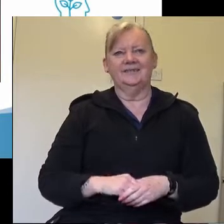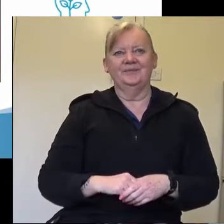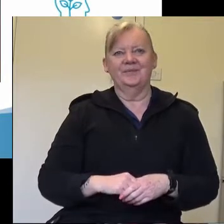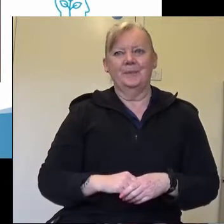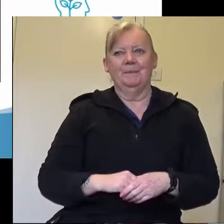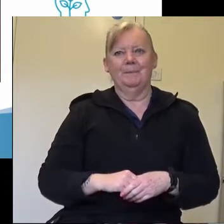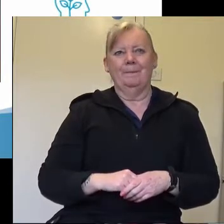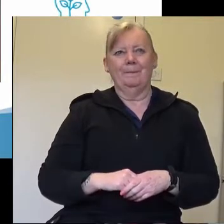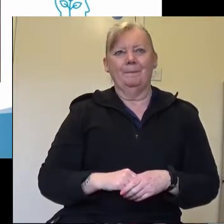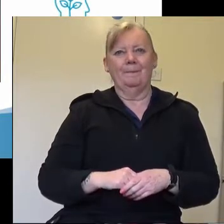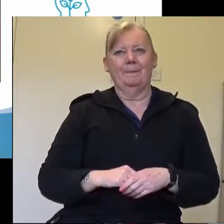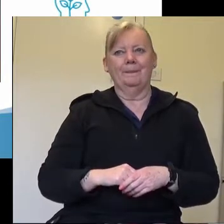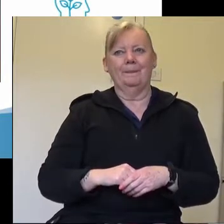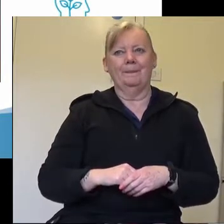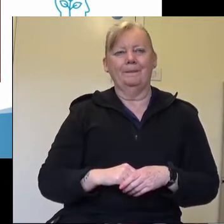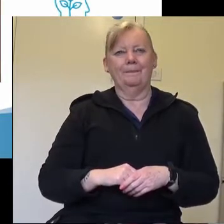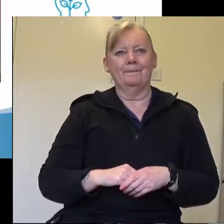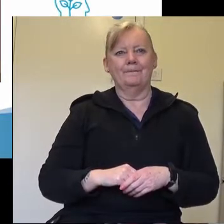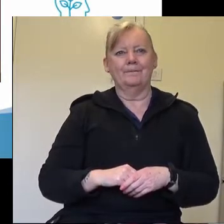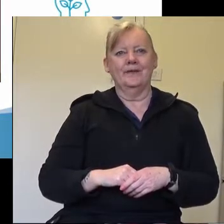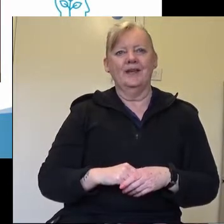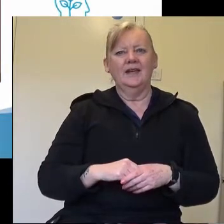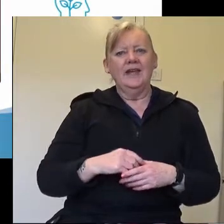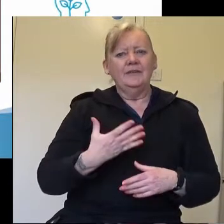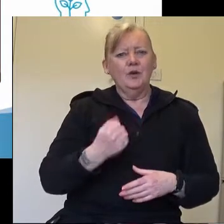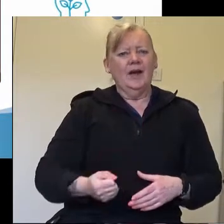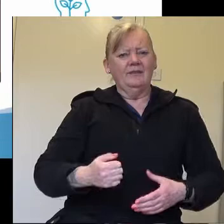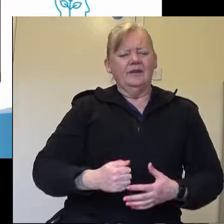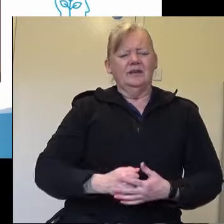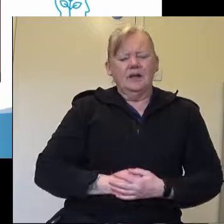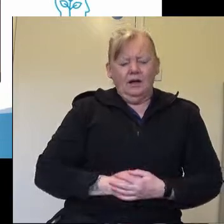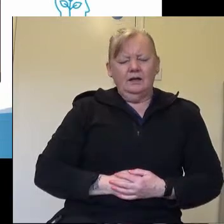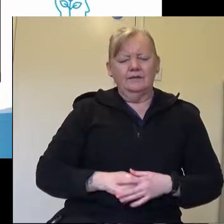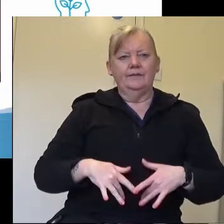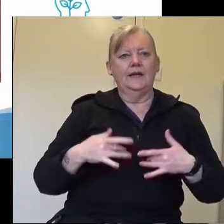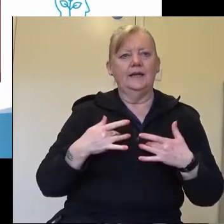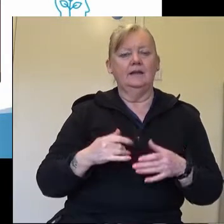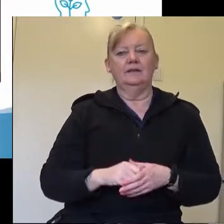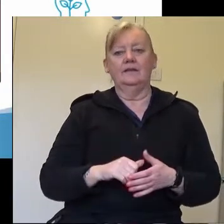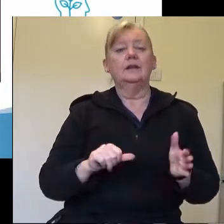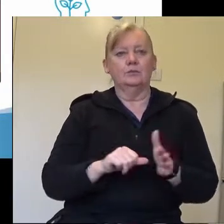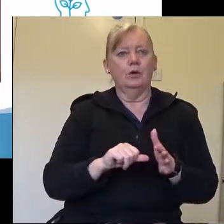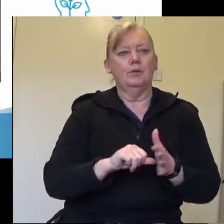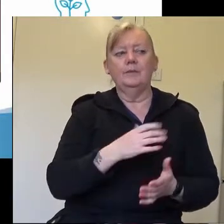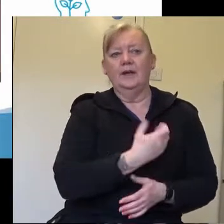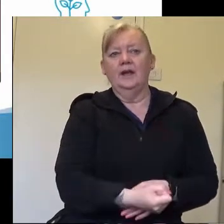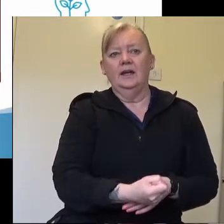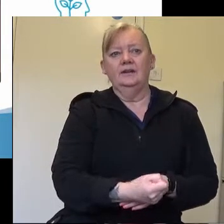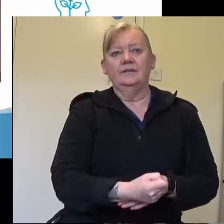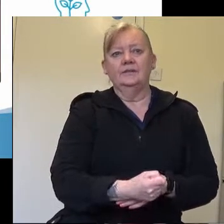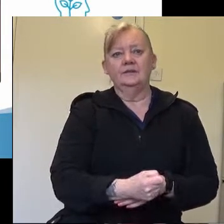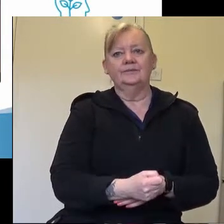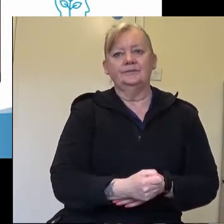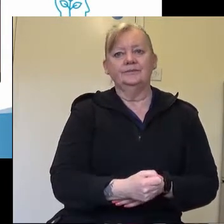that to police officers when I speak to them, just go with that feeling. You know your kids better than anybody